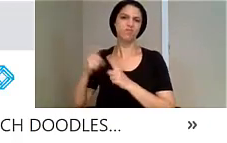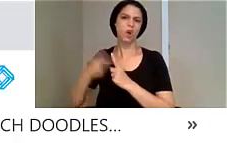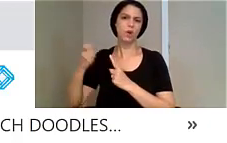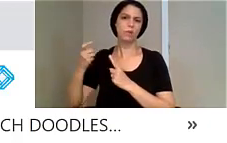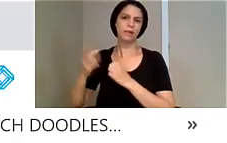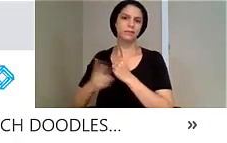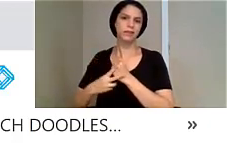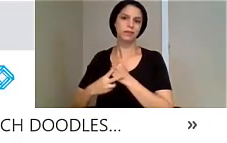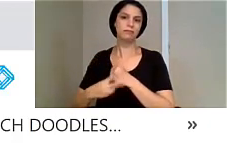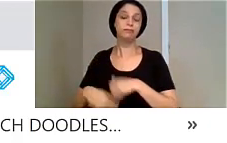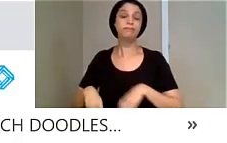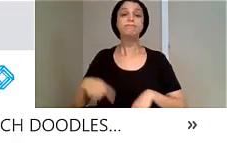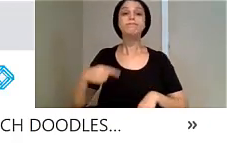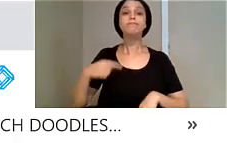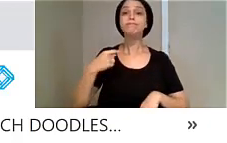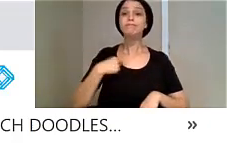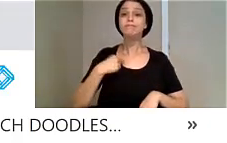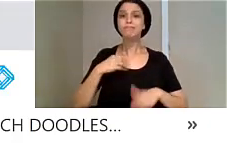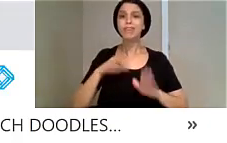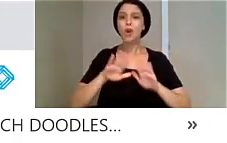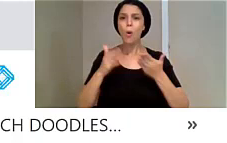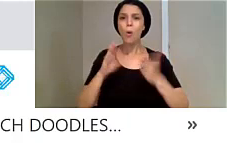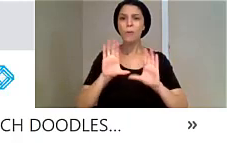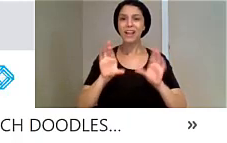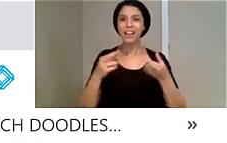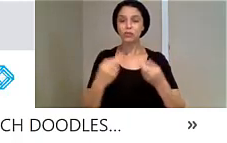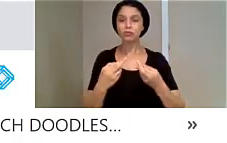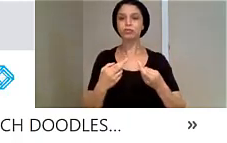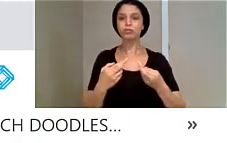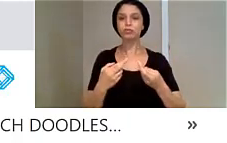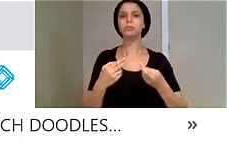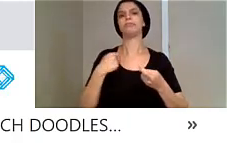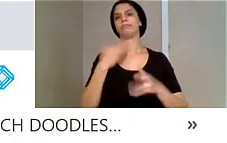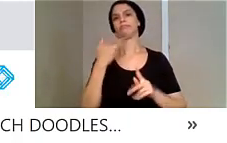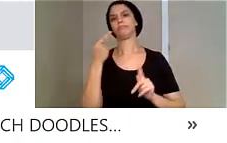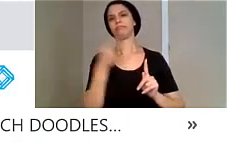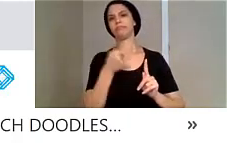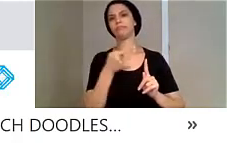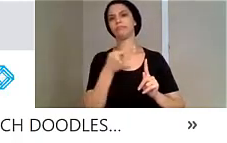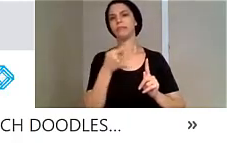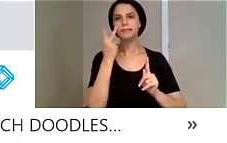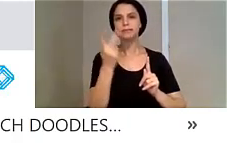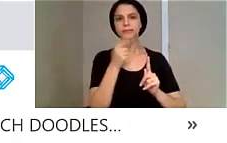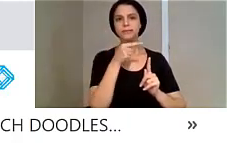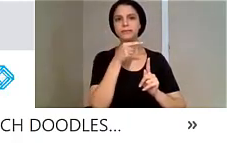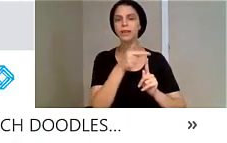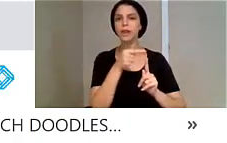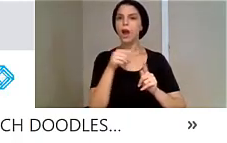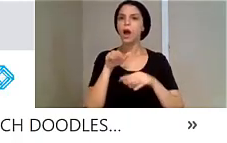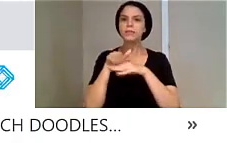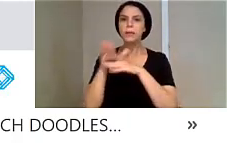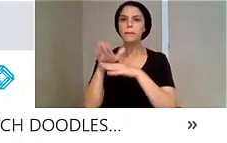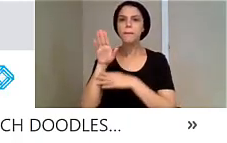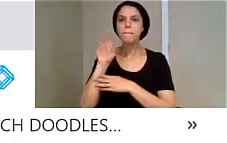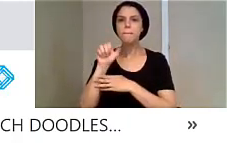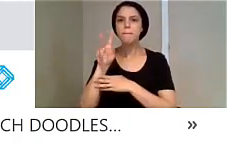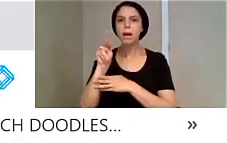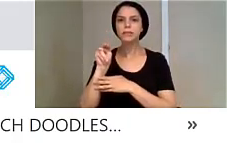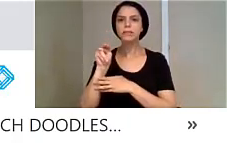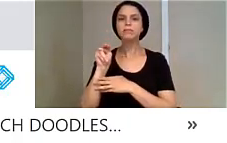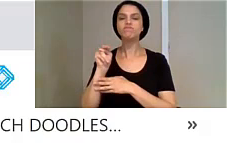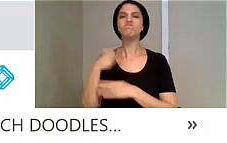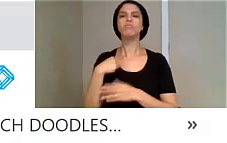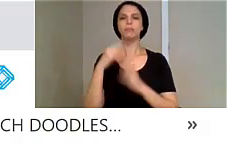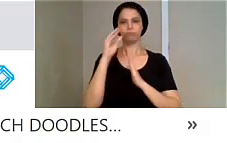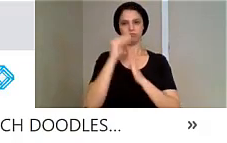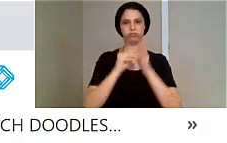the assignment from my classroom. But here, this is where I see that submit button. So when I'm ready, I would click on